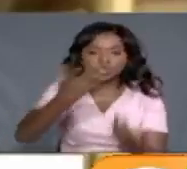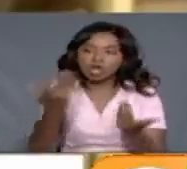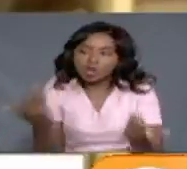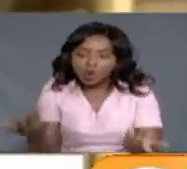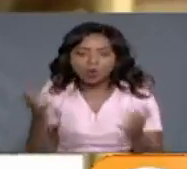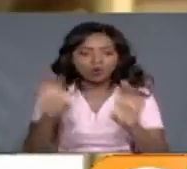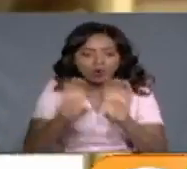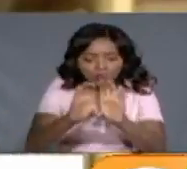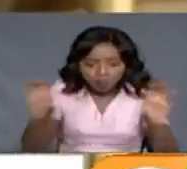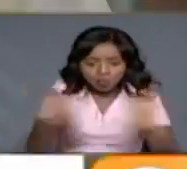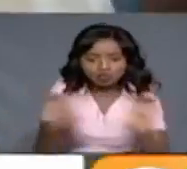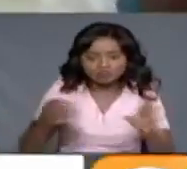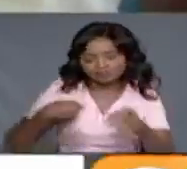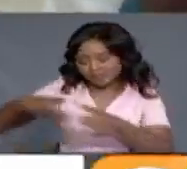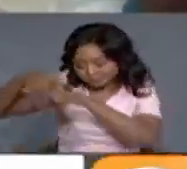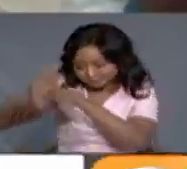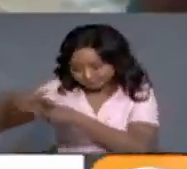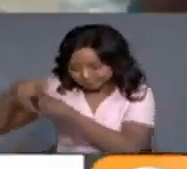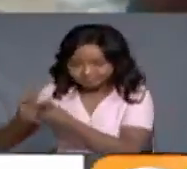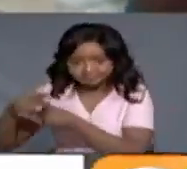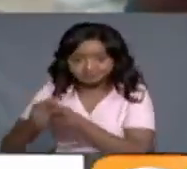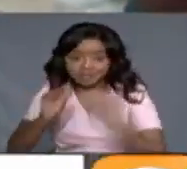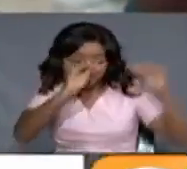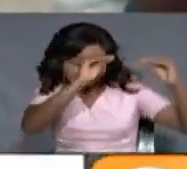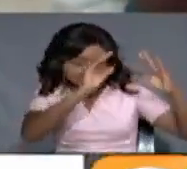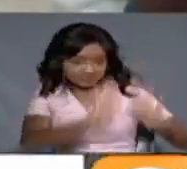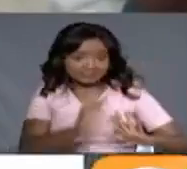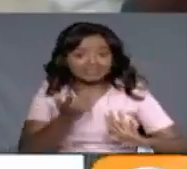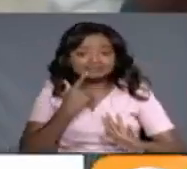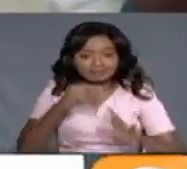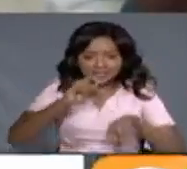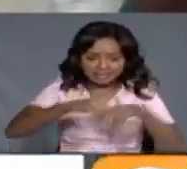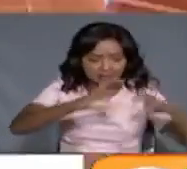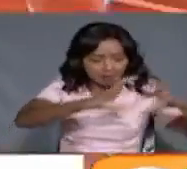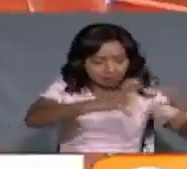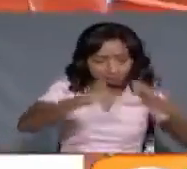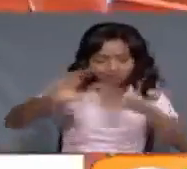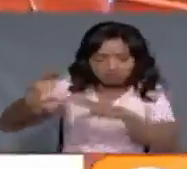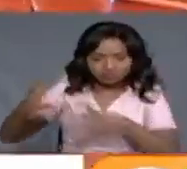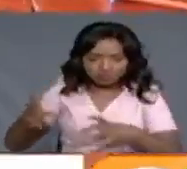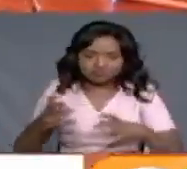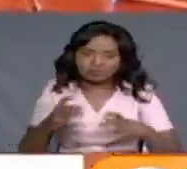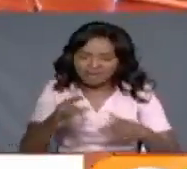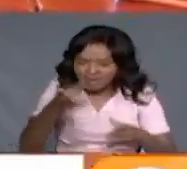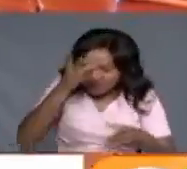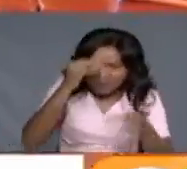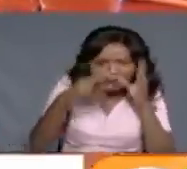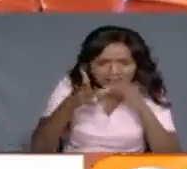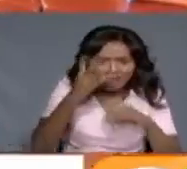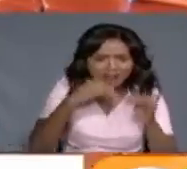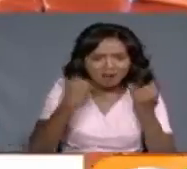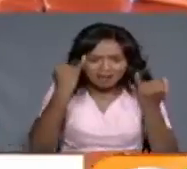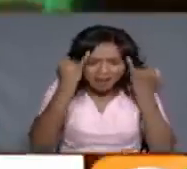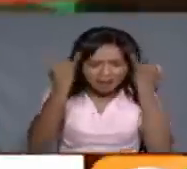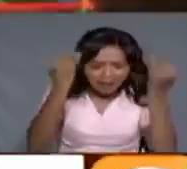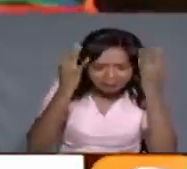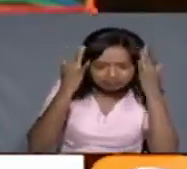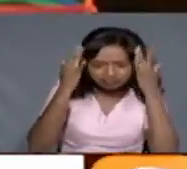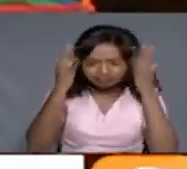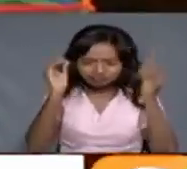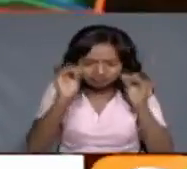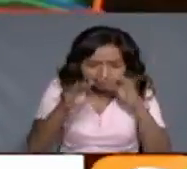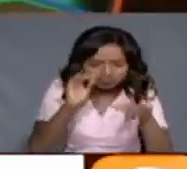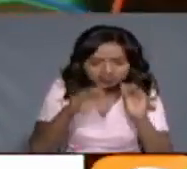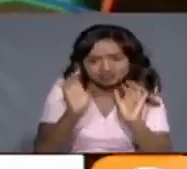bottles and wood. The class teacher says by learning in groups and not just memorizing facts, it helps develop